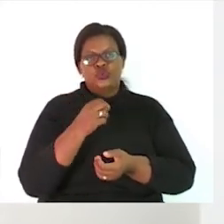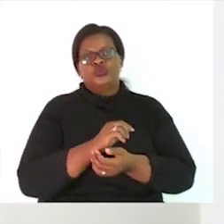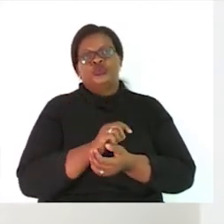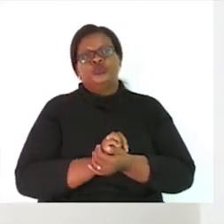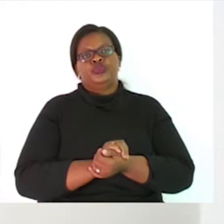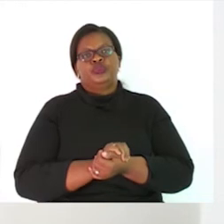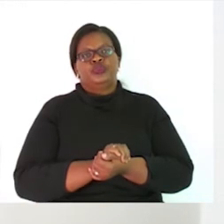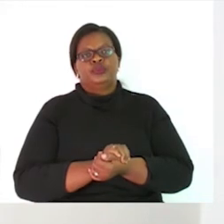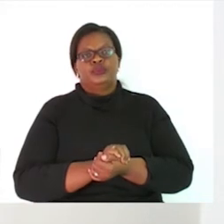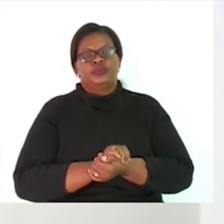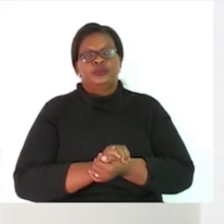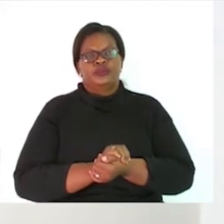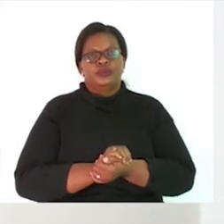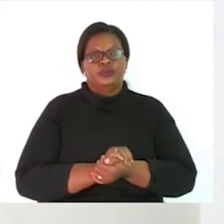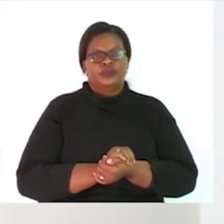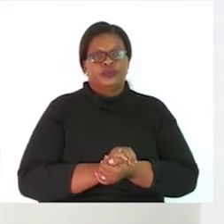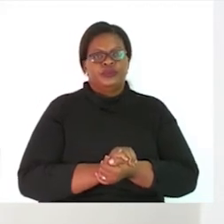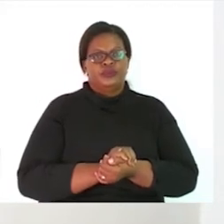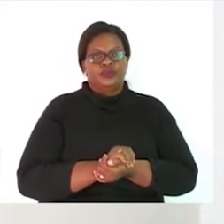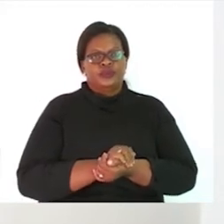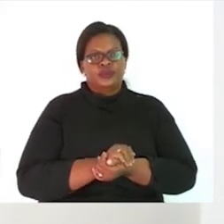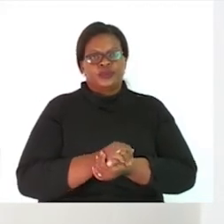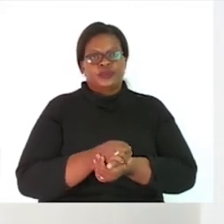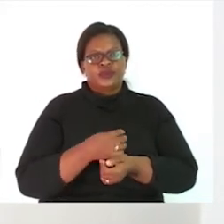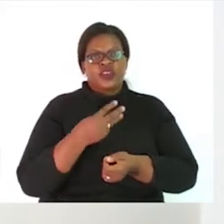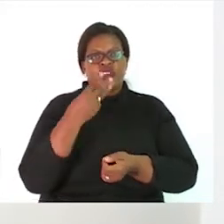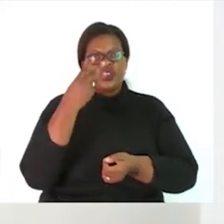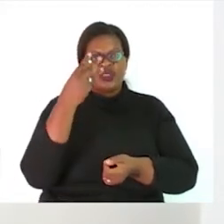2 are in both sets.